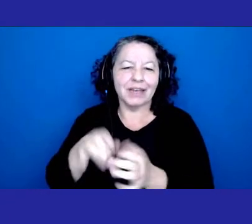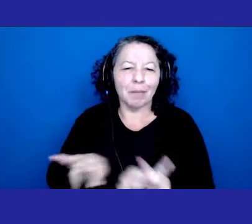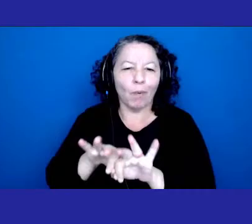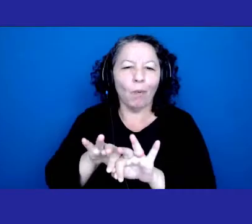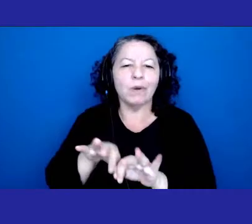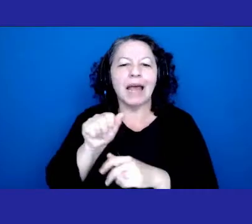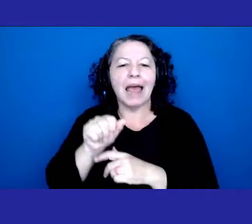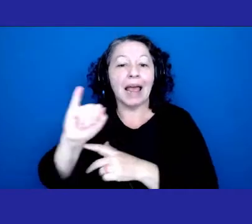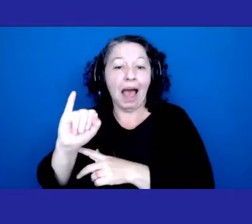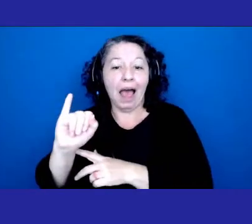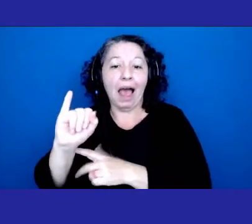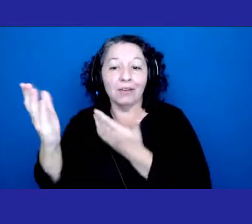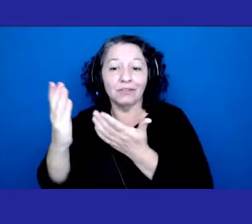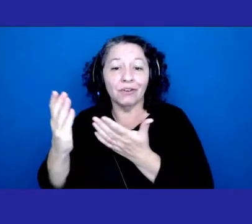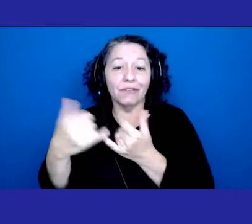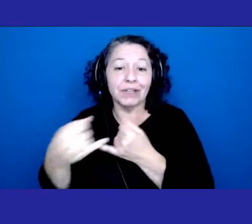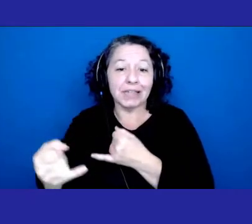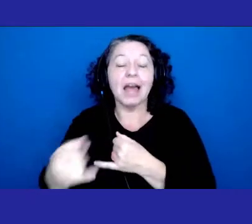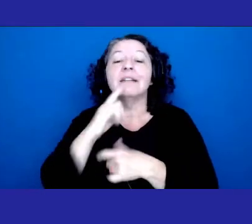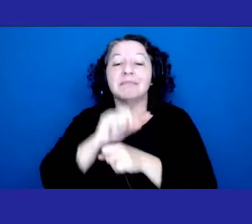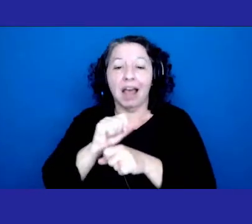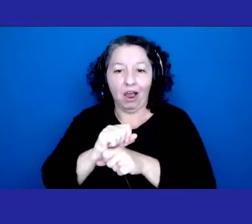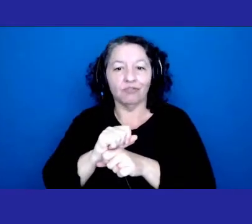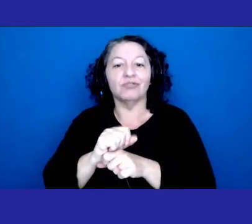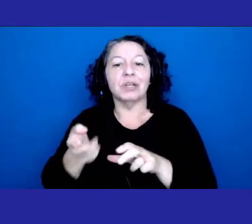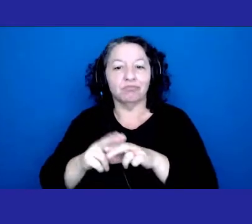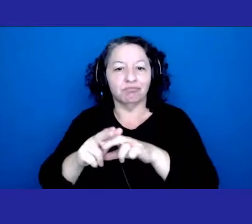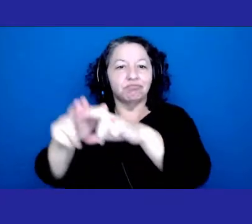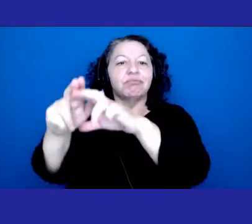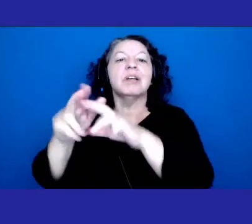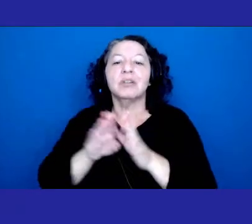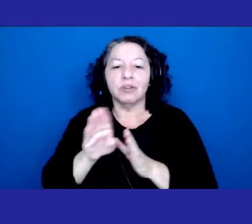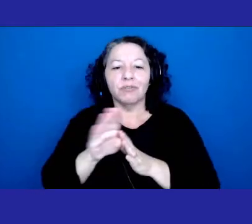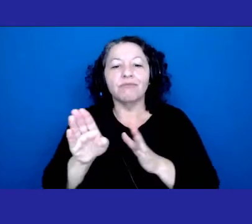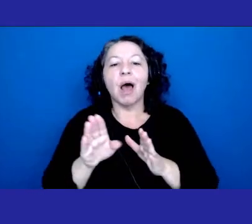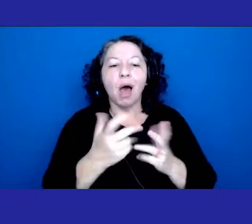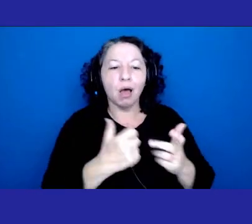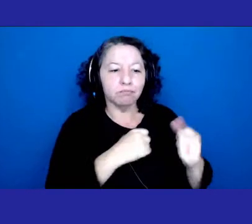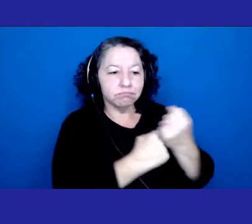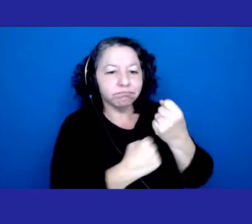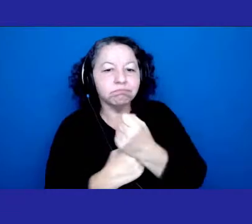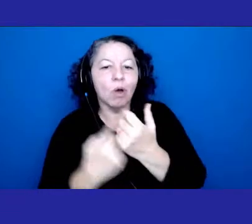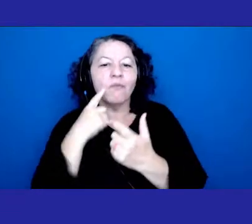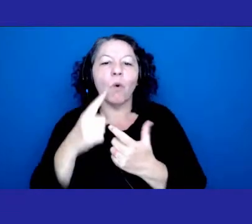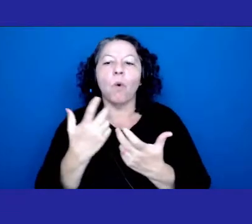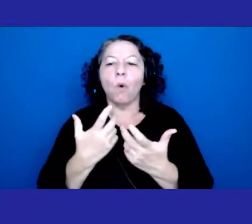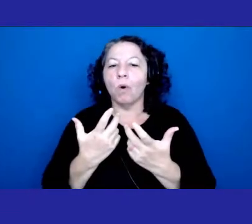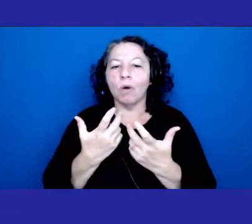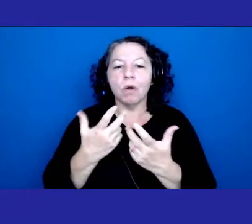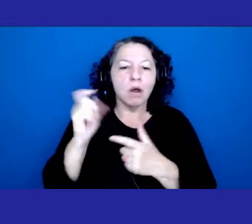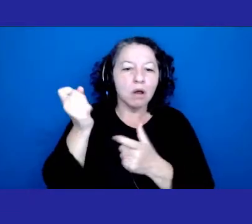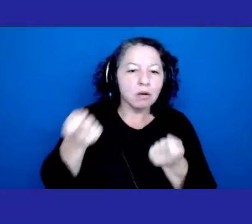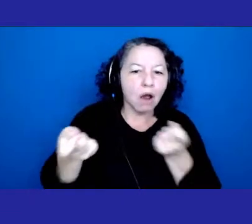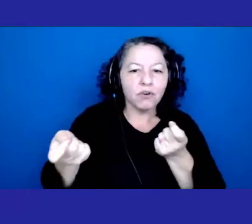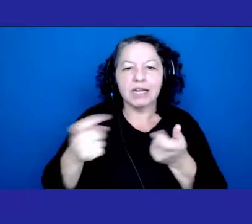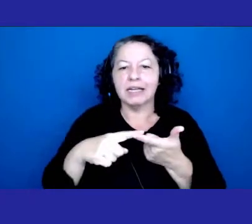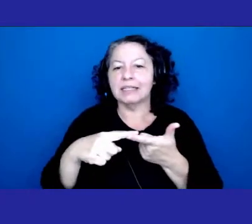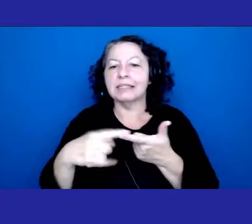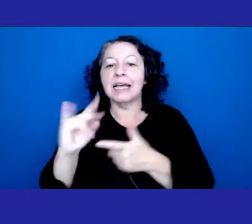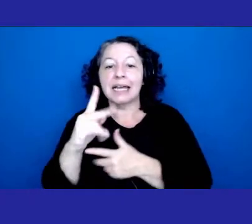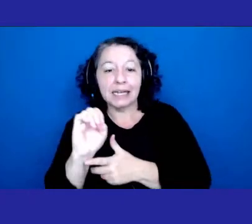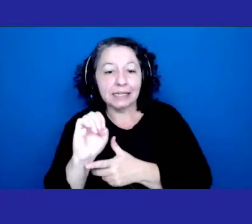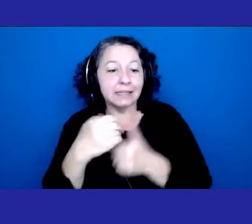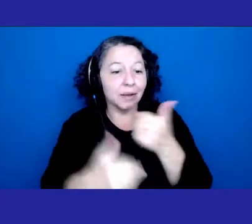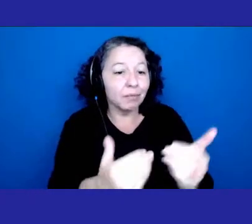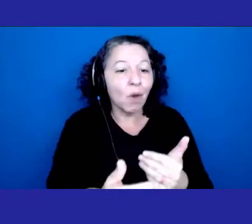line is actually building out. We have developed structures around governance, an intake process, process where we